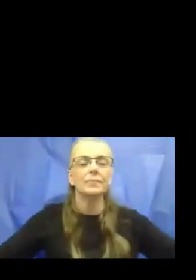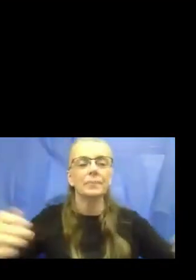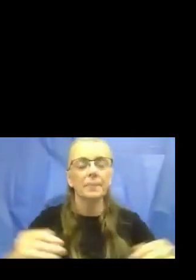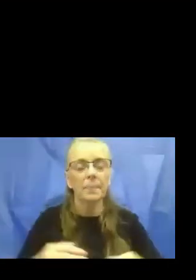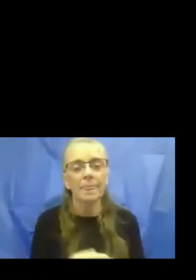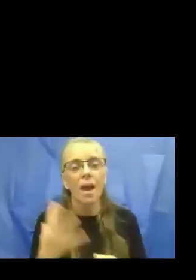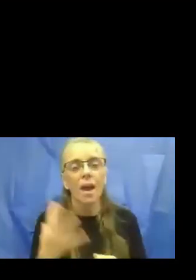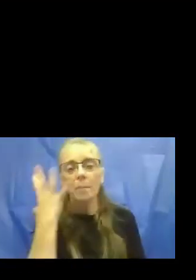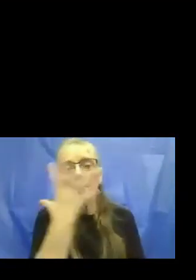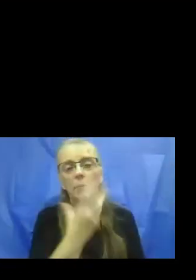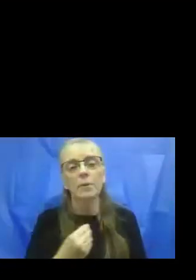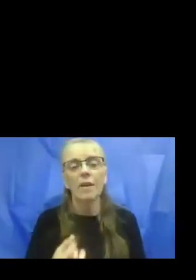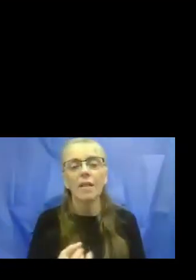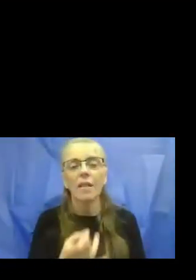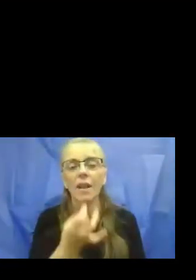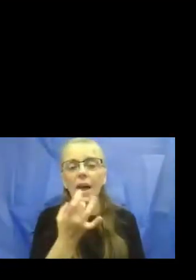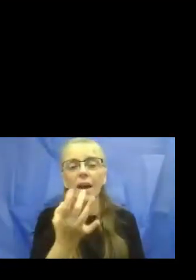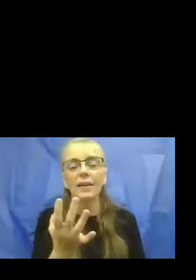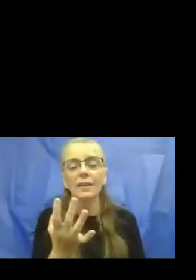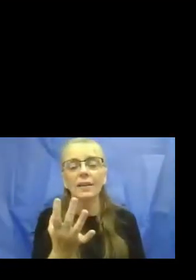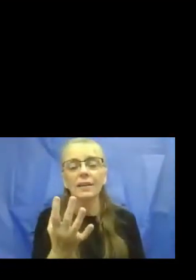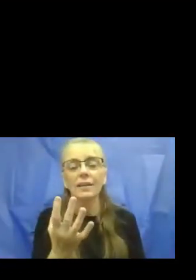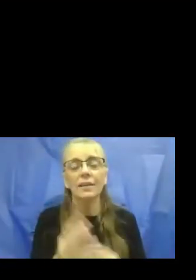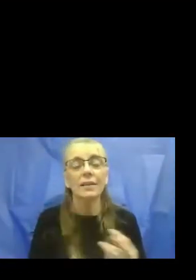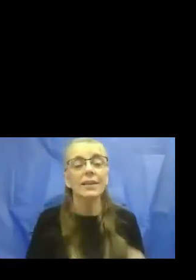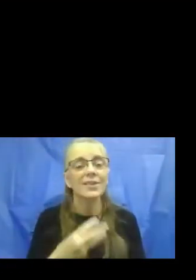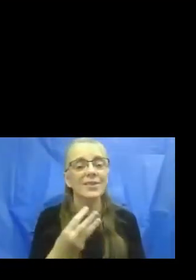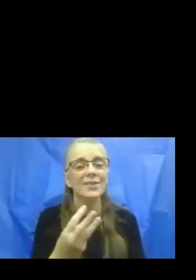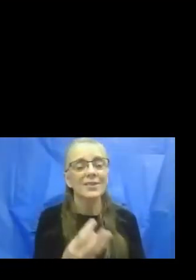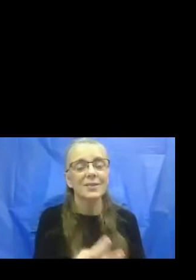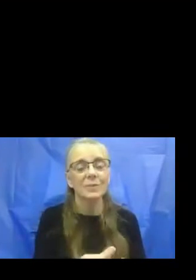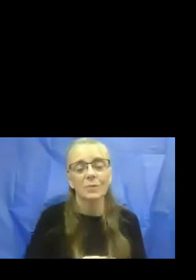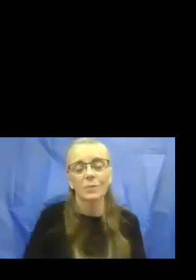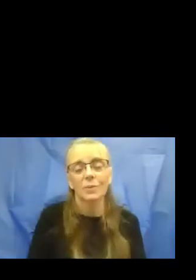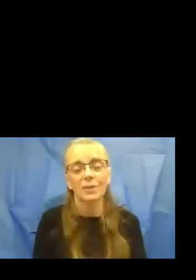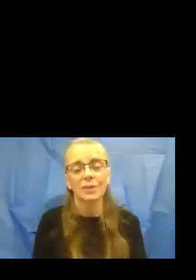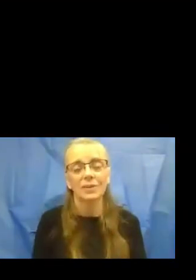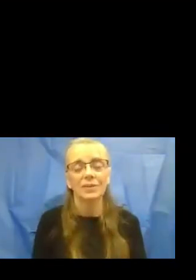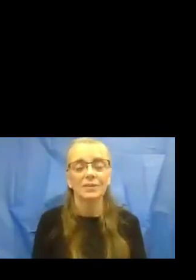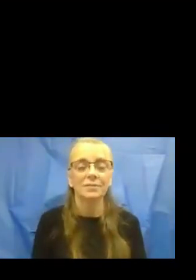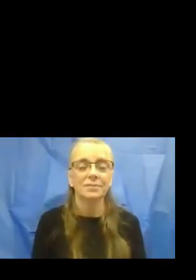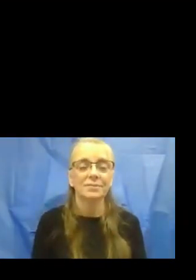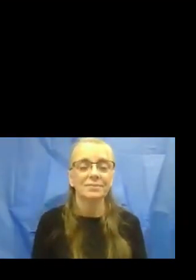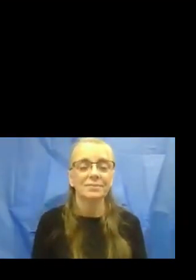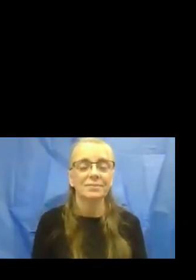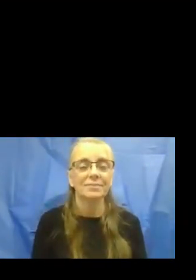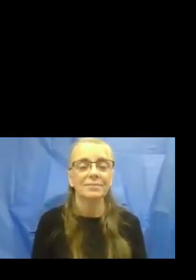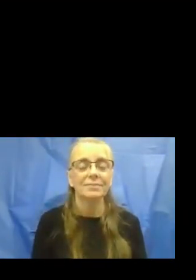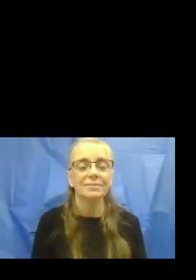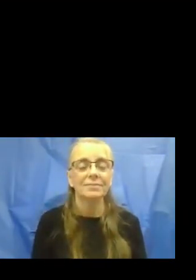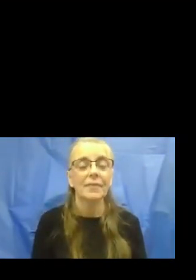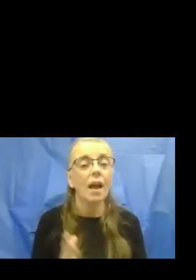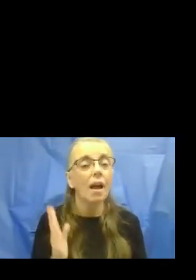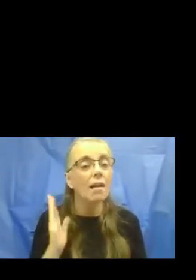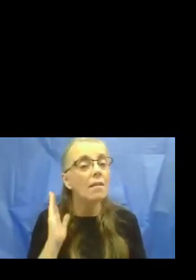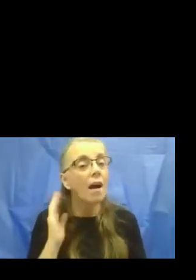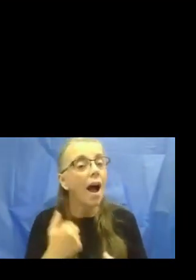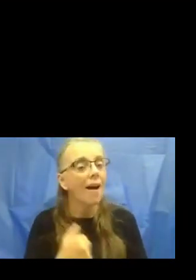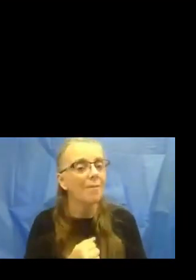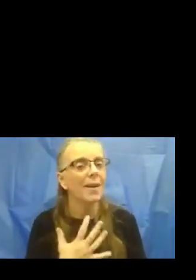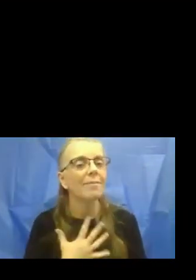in this world. I'll make my beautiful way.